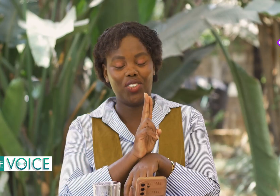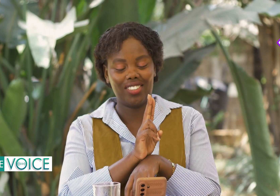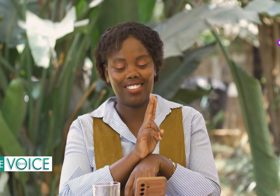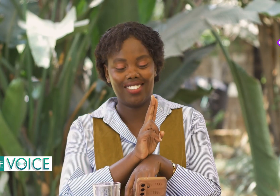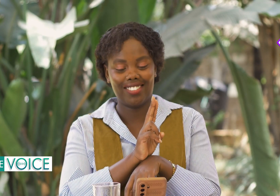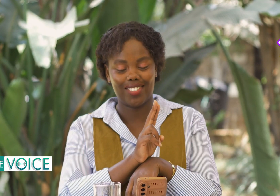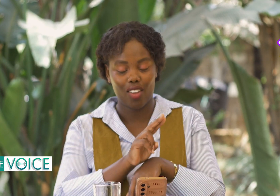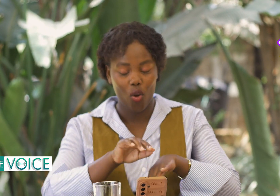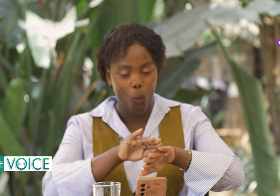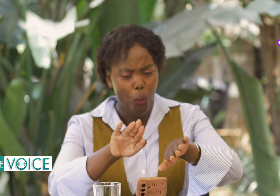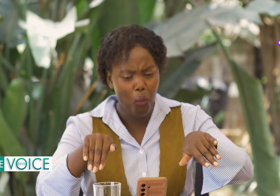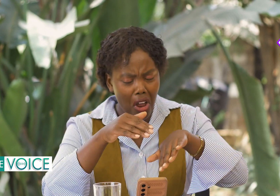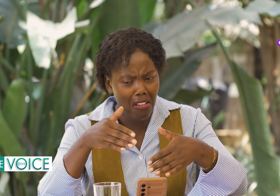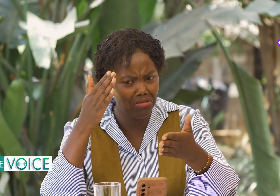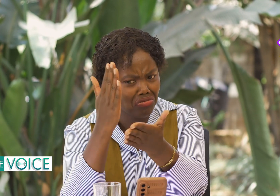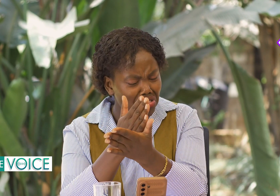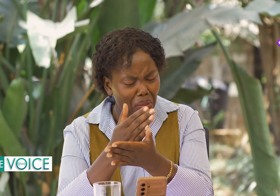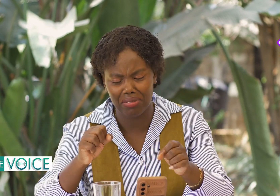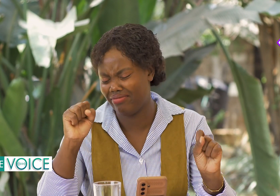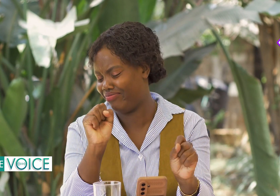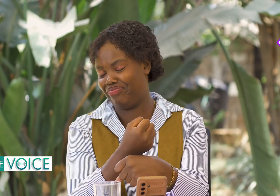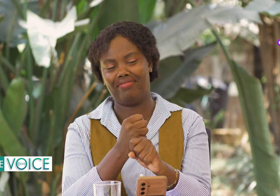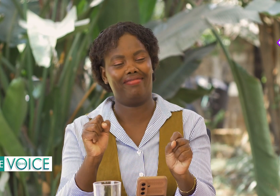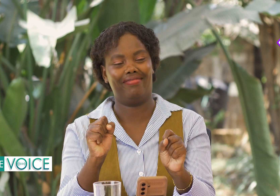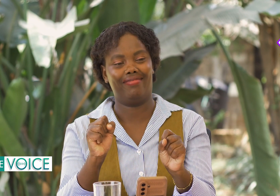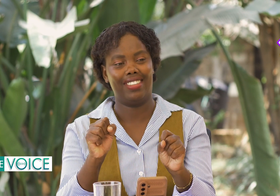I love the quote that you used.